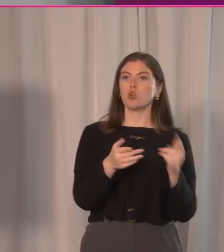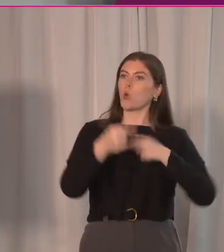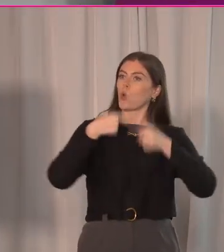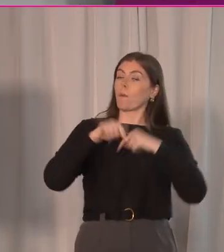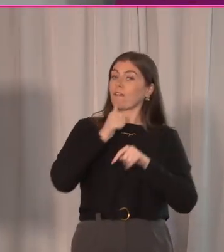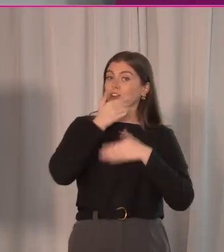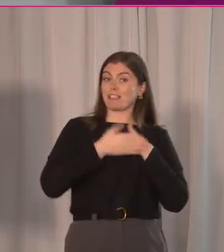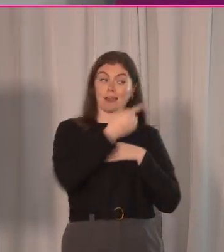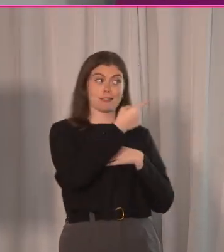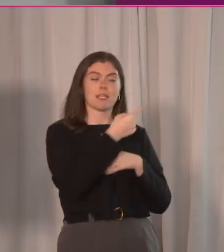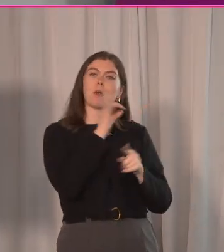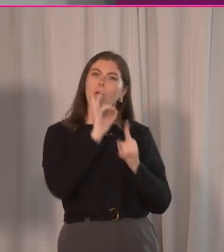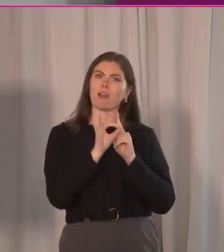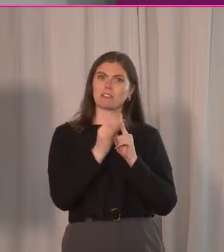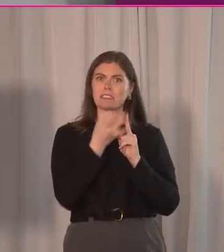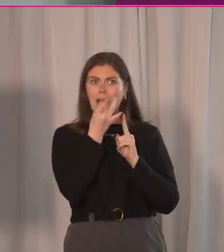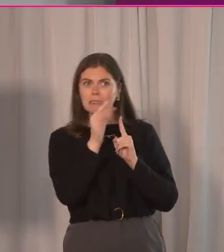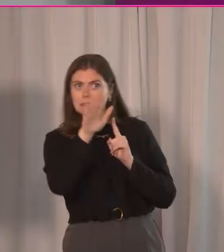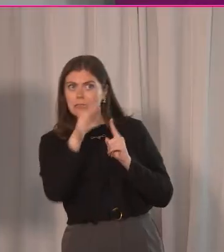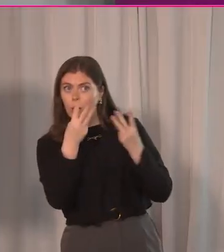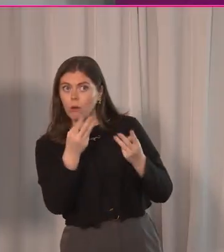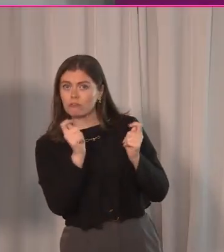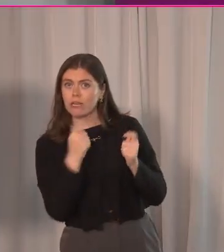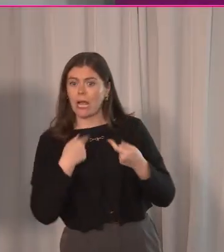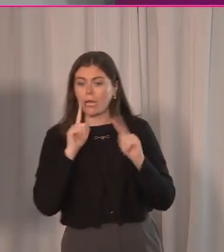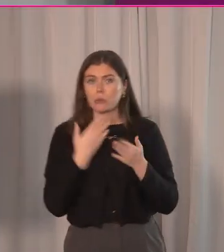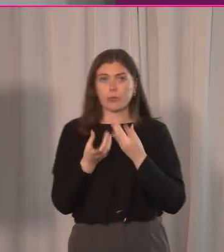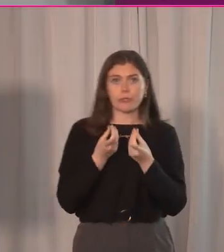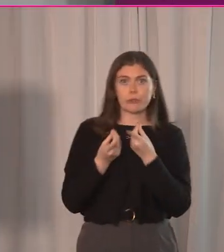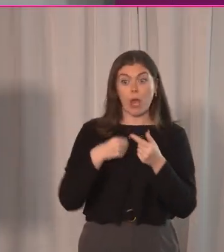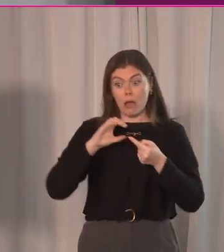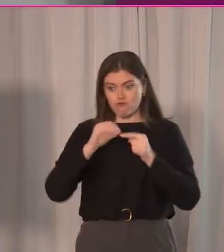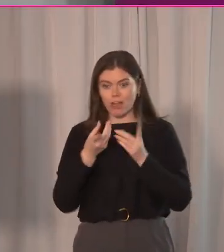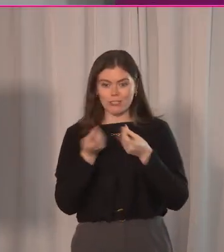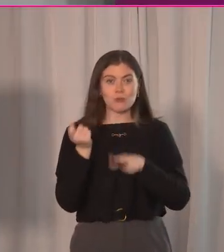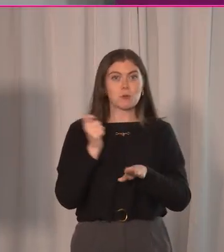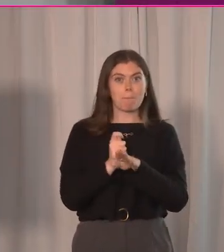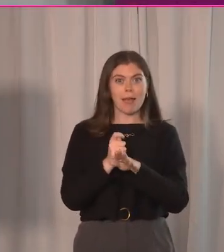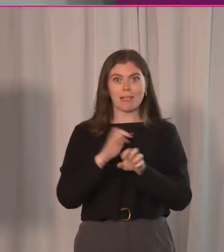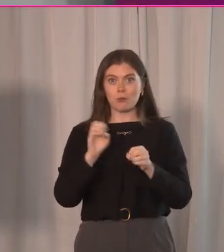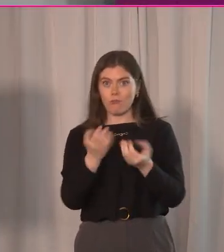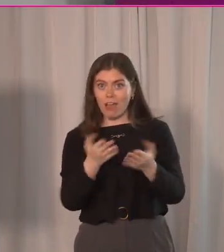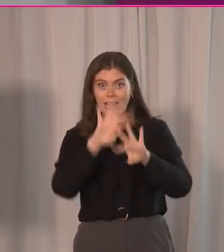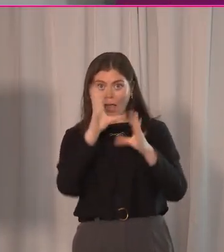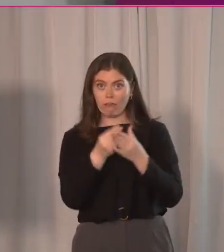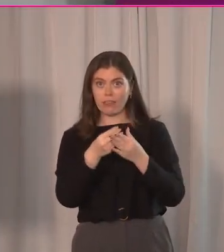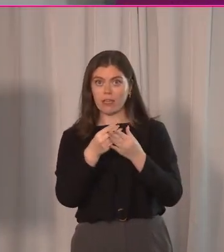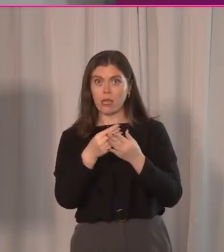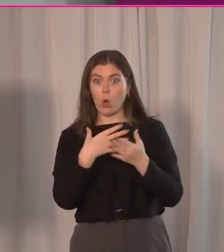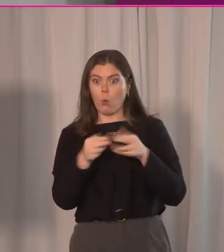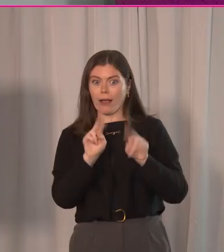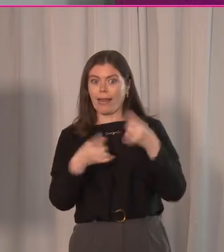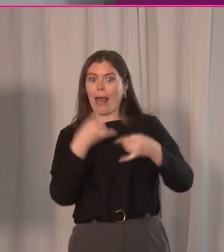slide, professionals were asking for the training as well. They weren't sure what to do. They were trying to do the right thing by giving all the possible things that could go wrong, because they thought that was